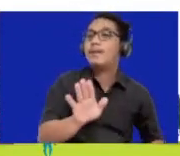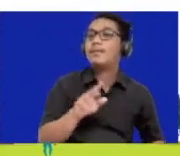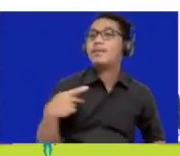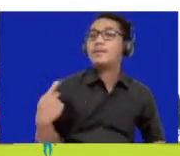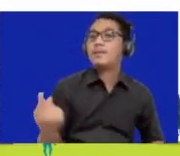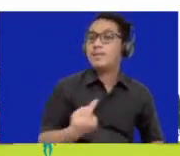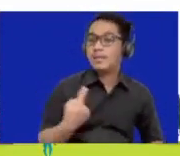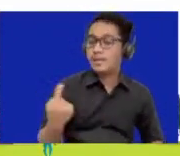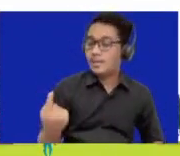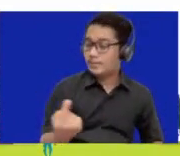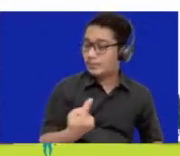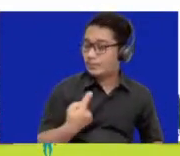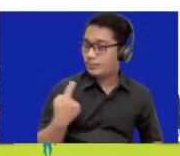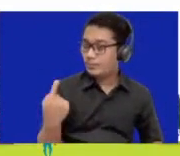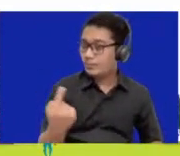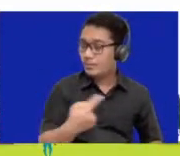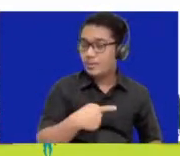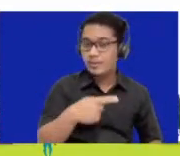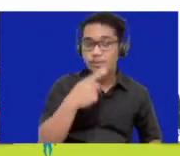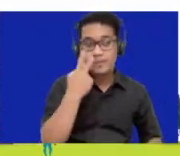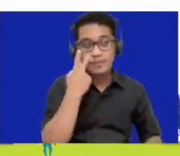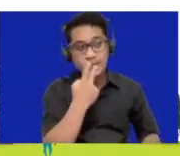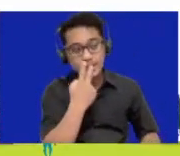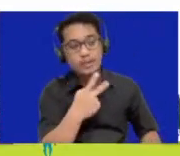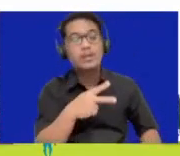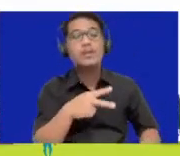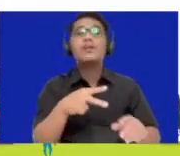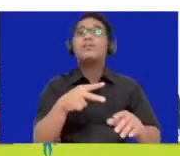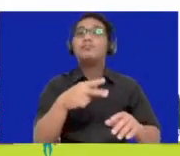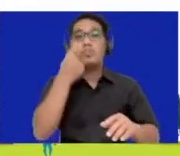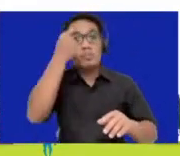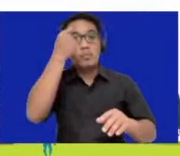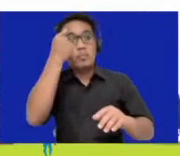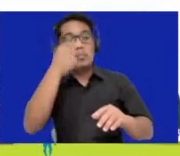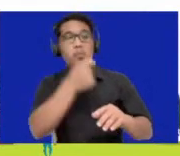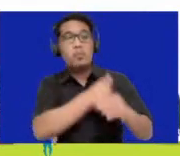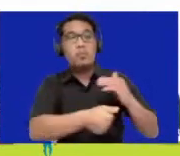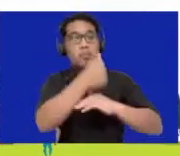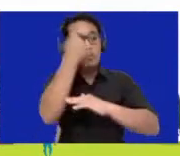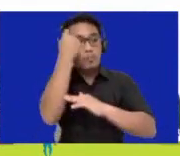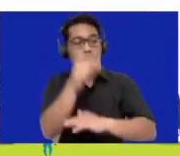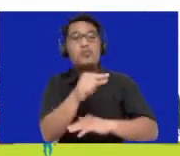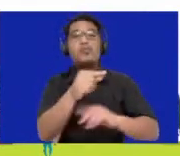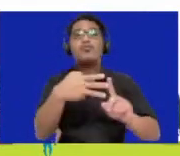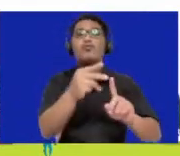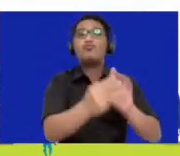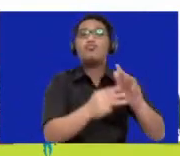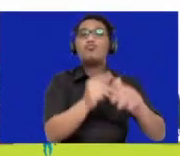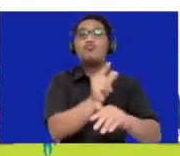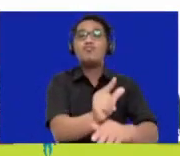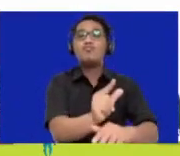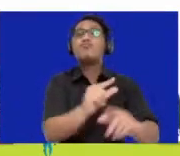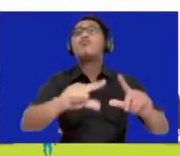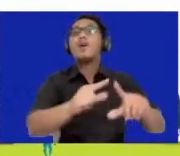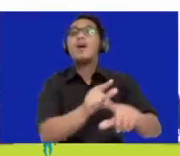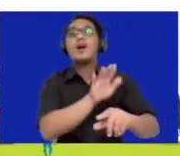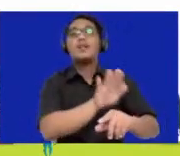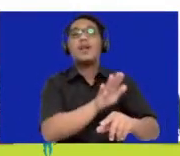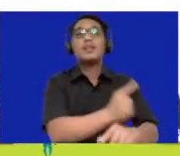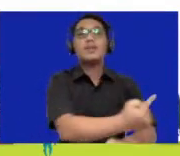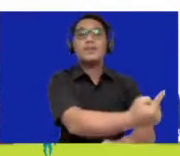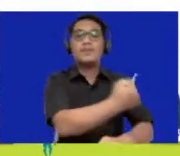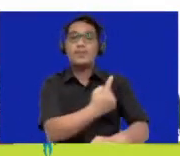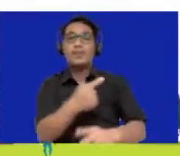Khulna, Mr. Ranjit Kumar Sakar, and two volunteers of the Cyclone Preparedness Program,